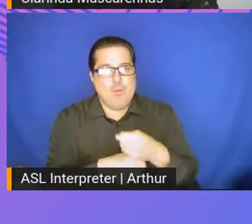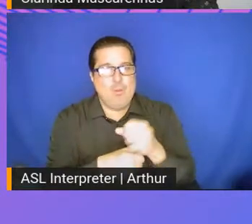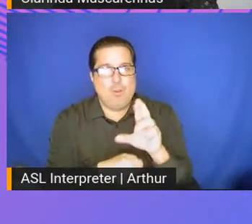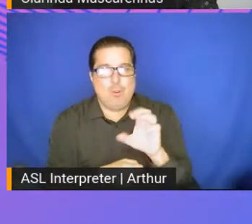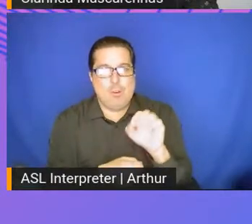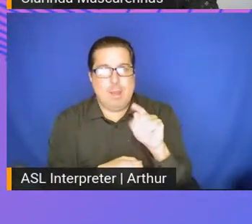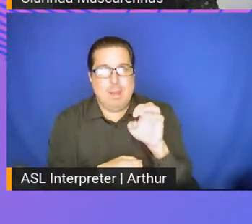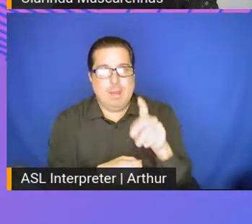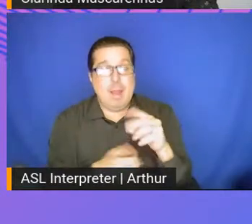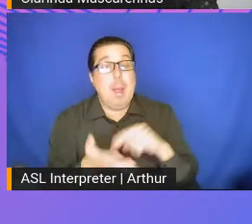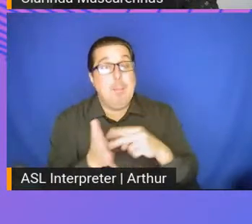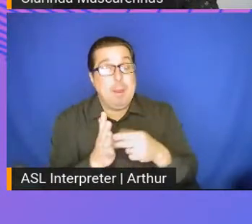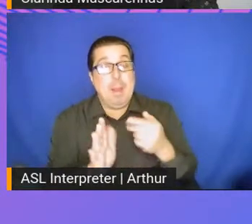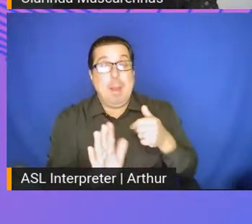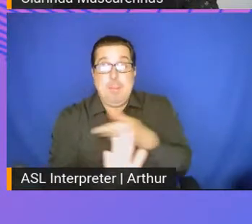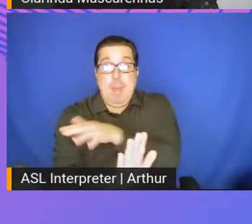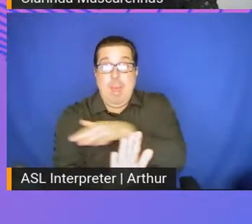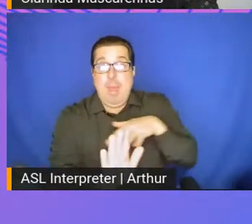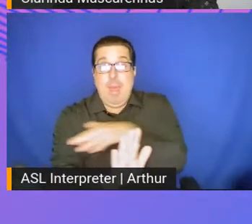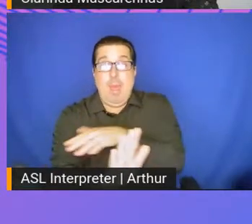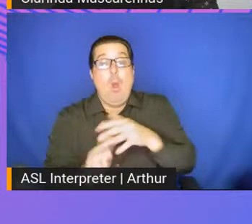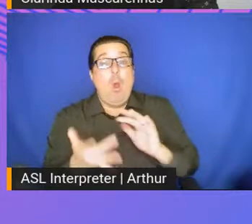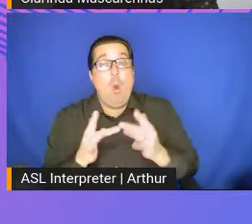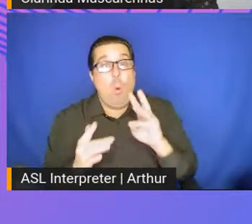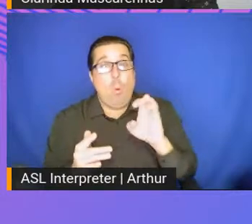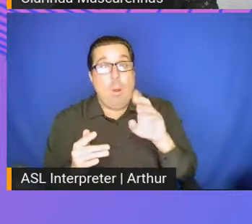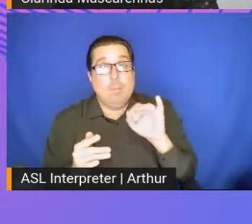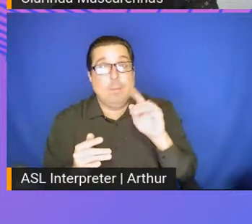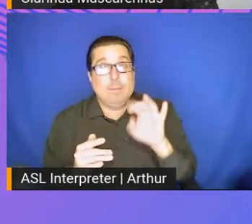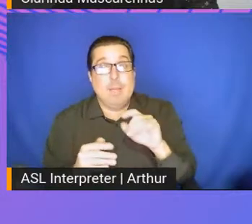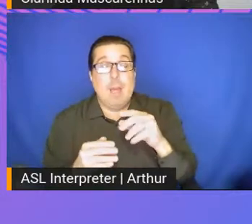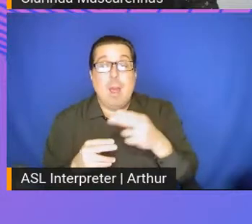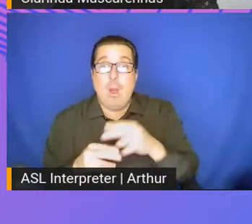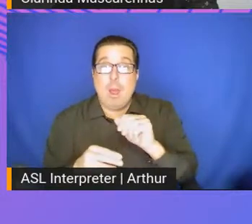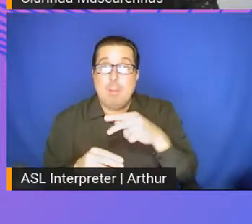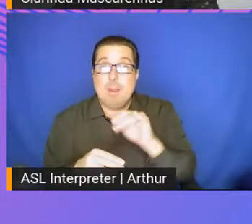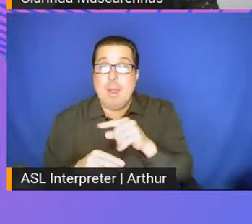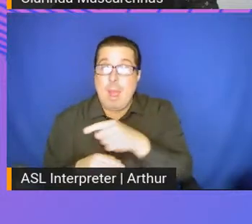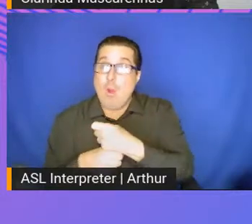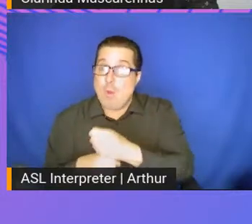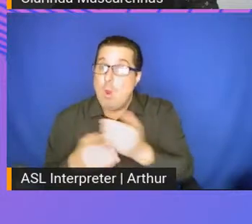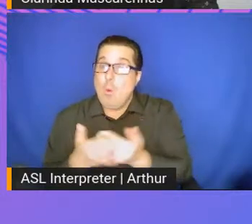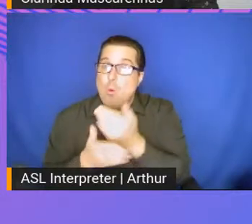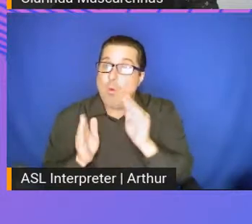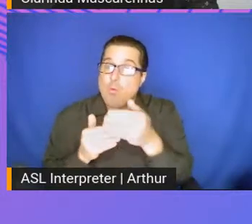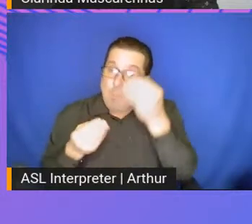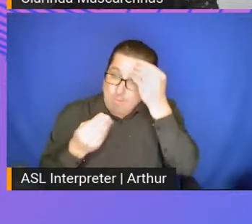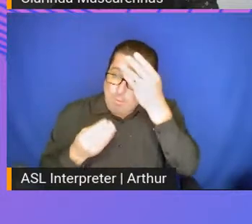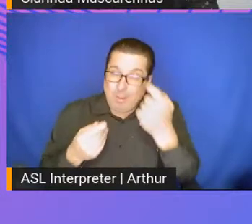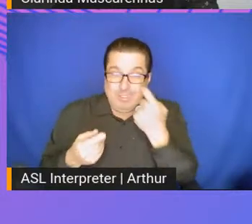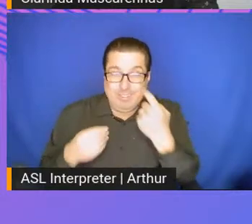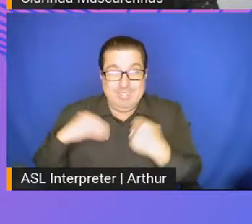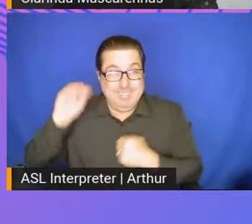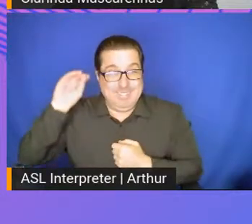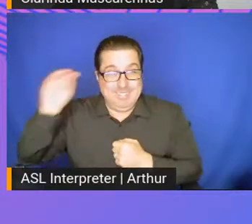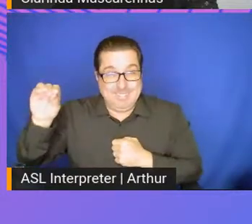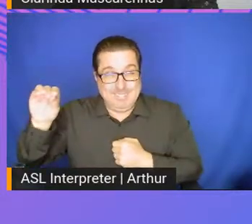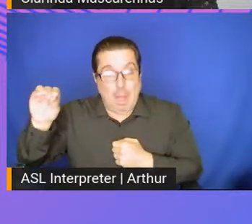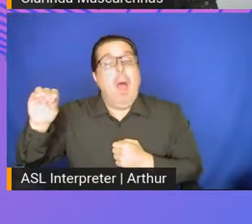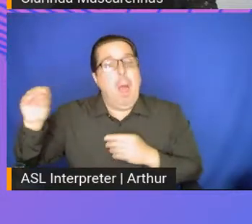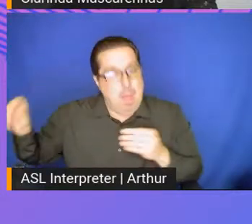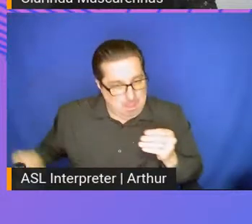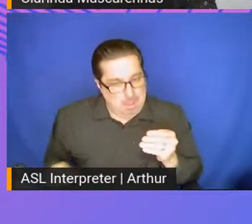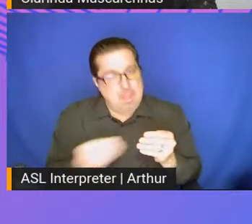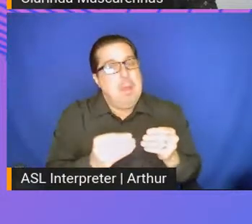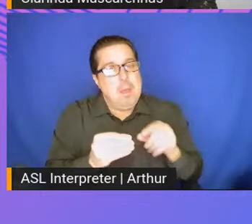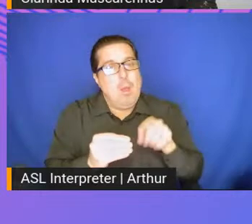in the backend, the website called add API and created new room information in our RDS database through the